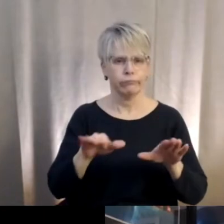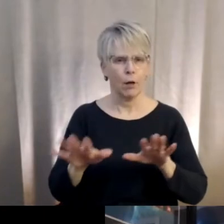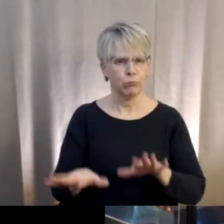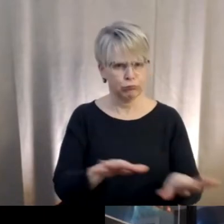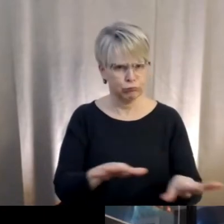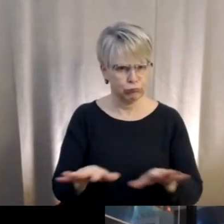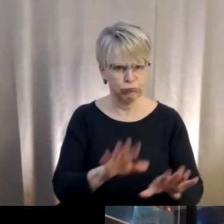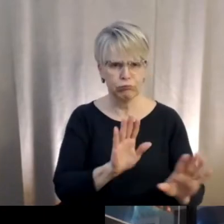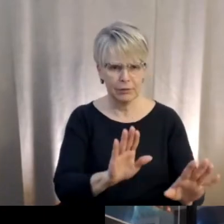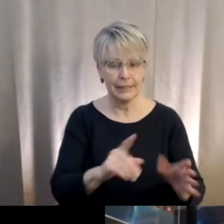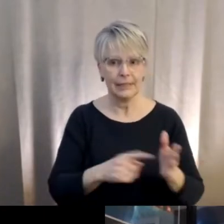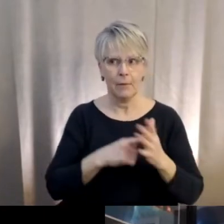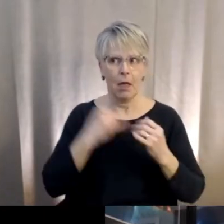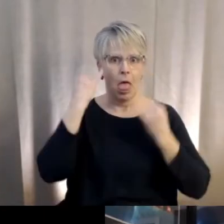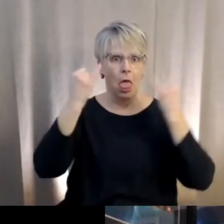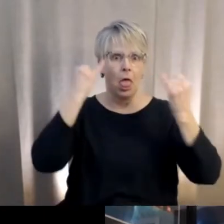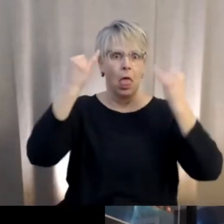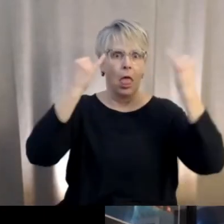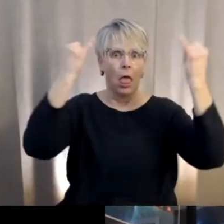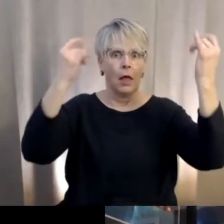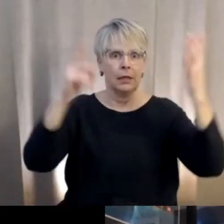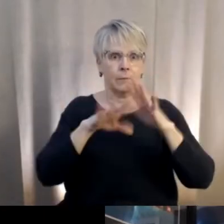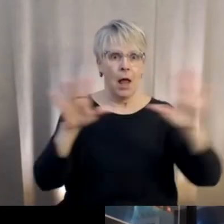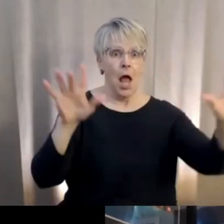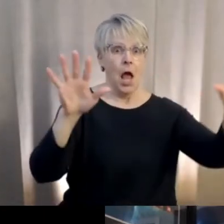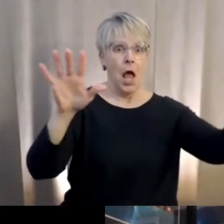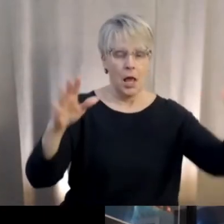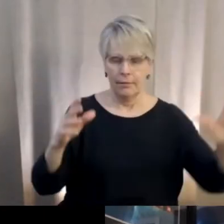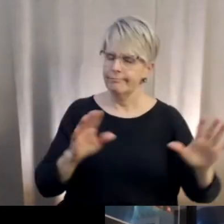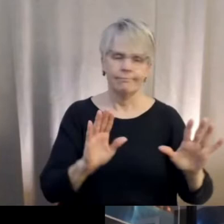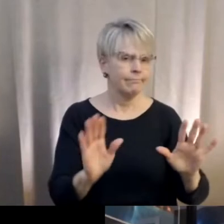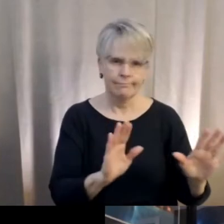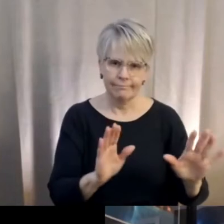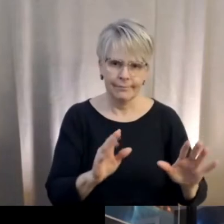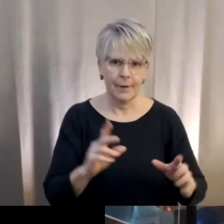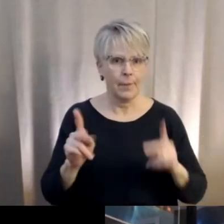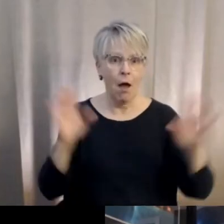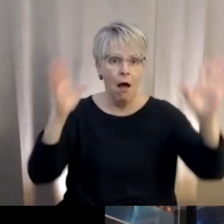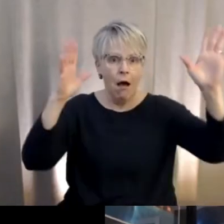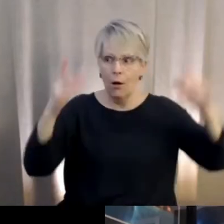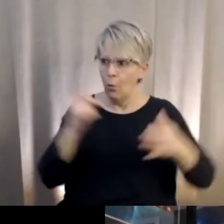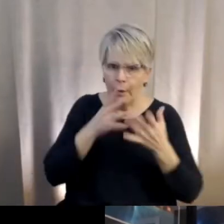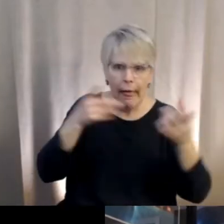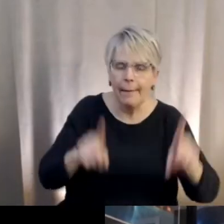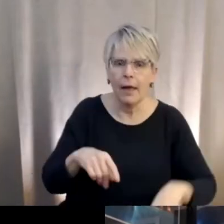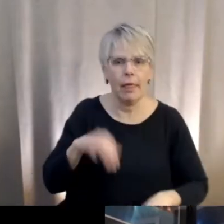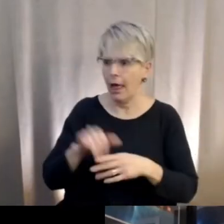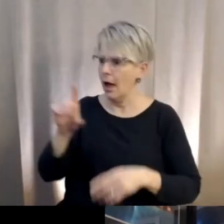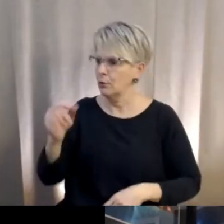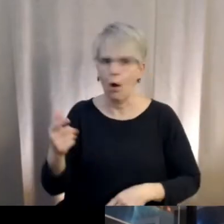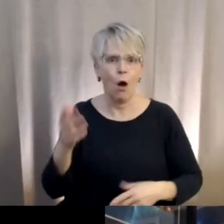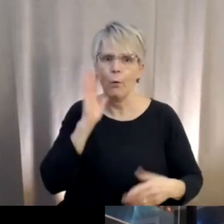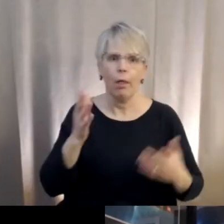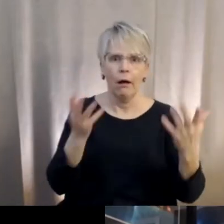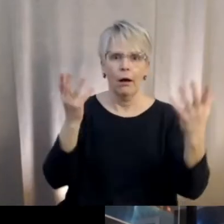Sometimes I think the fear of the unknown is very loud and powerful. And it's like, oh my gosh, what's going to happen? This dog is going to, totally